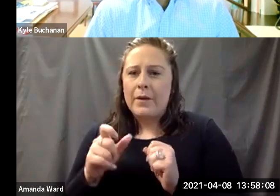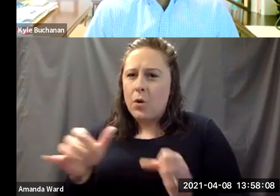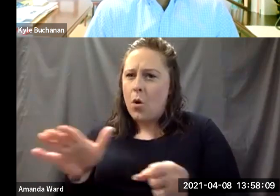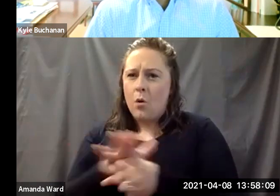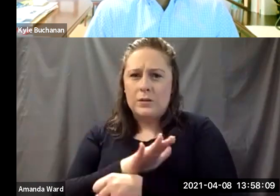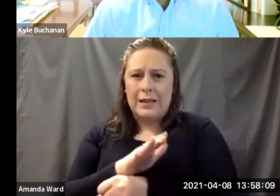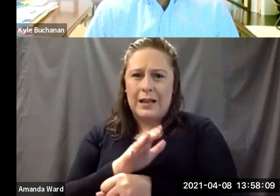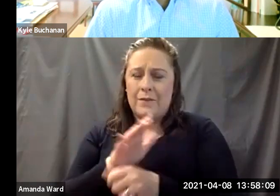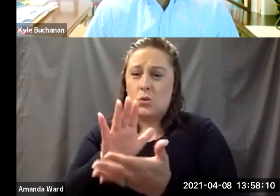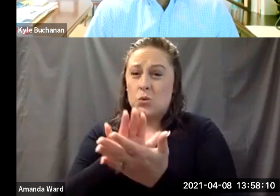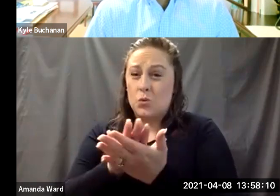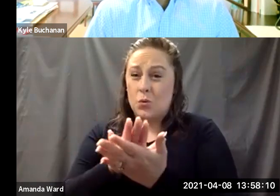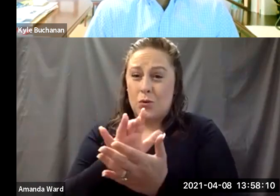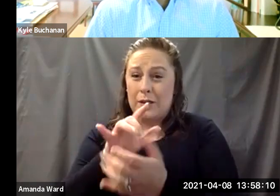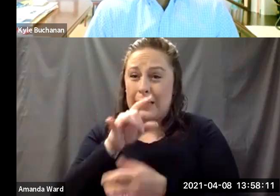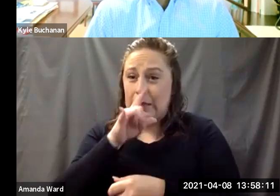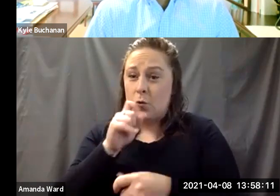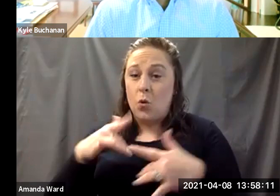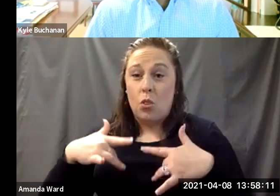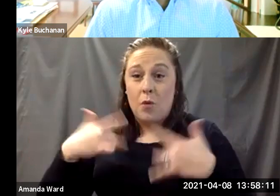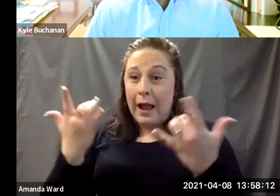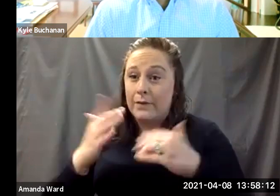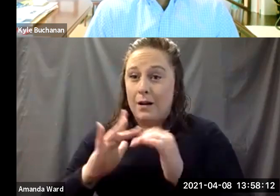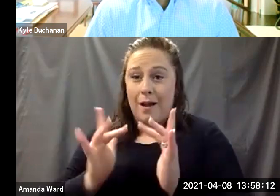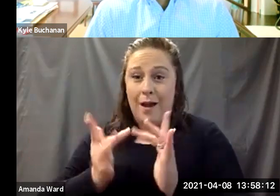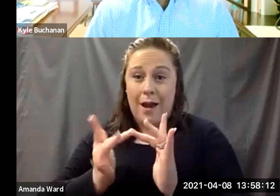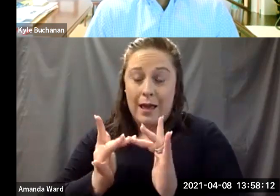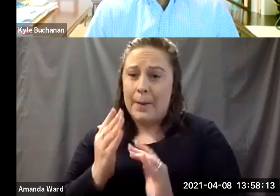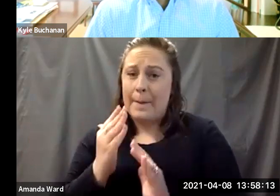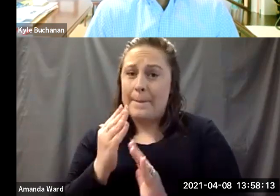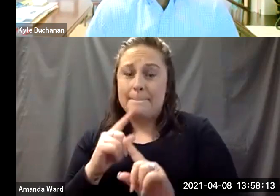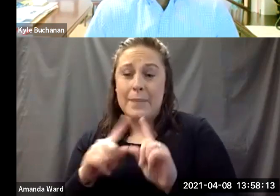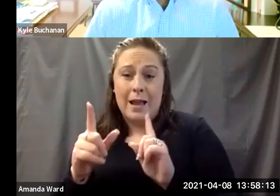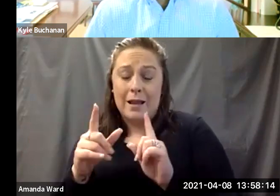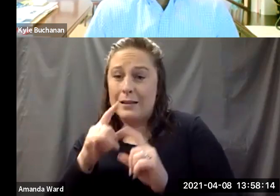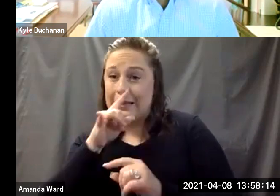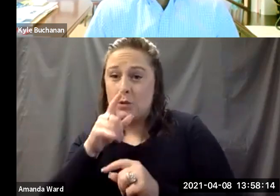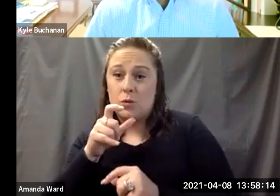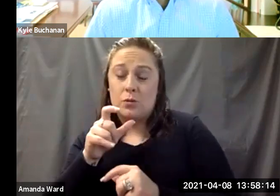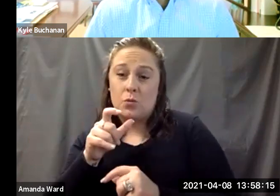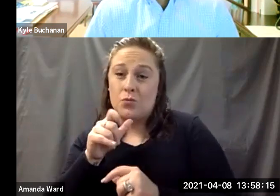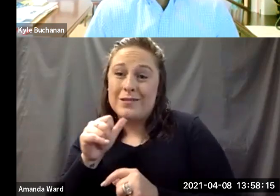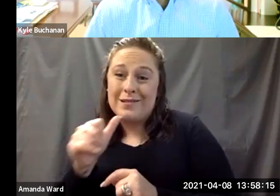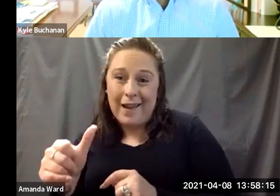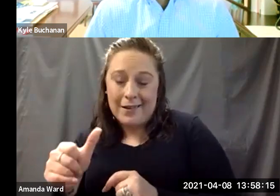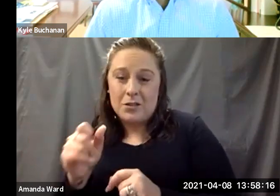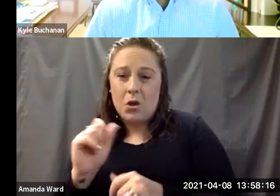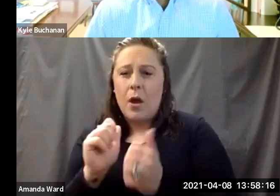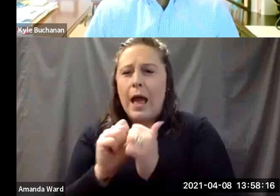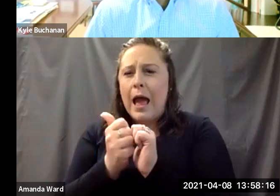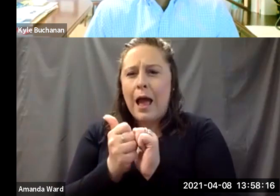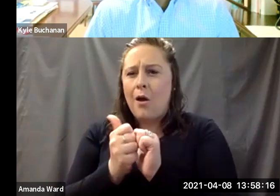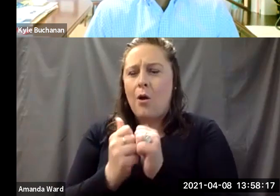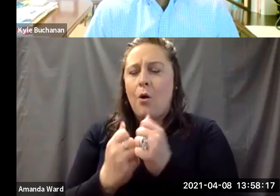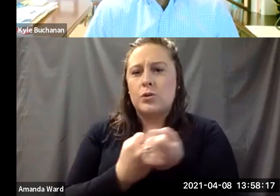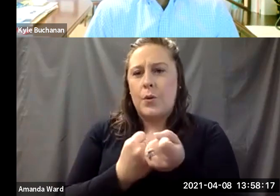school kids, some who have thrived in an online setting, but a lot of kids who haven't. And so how do we support